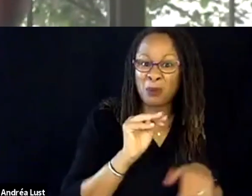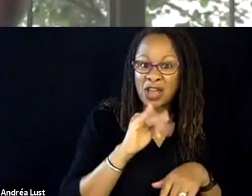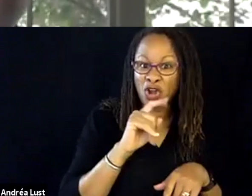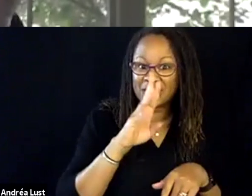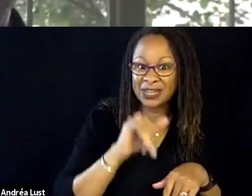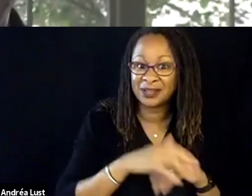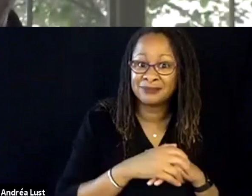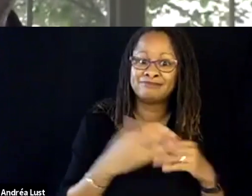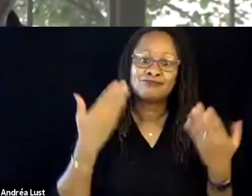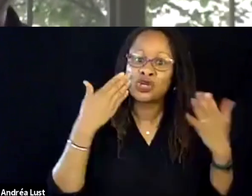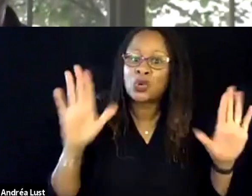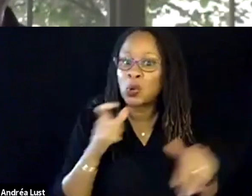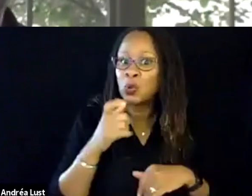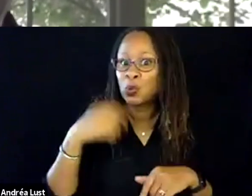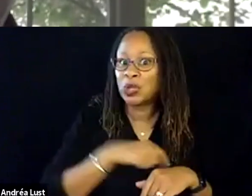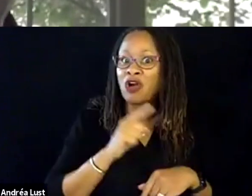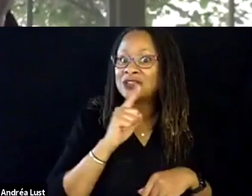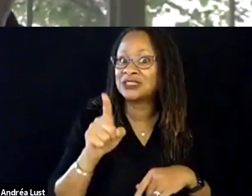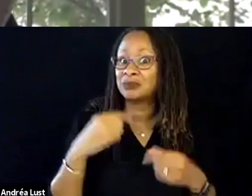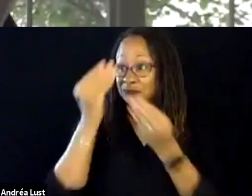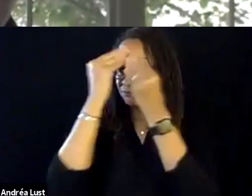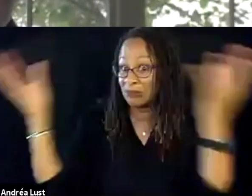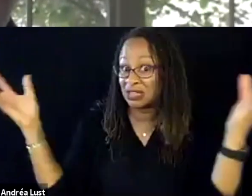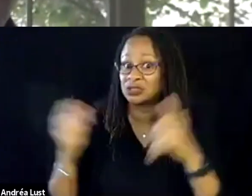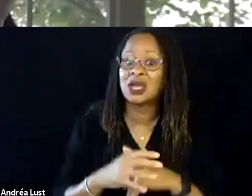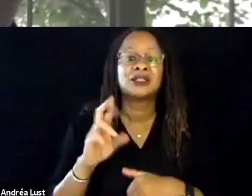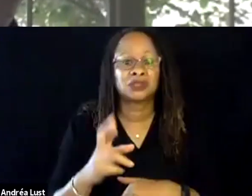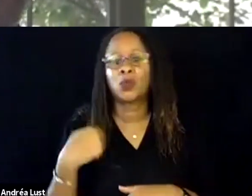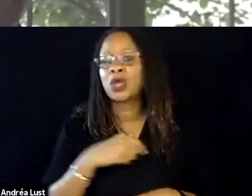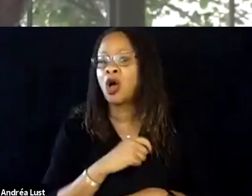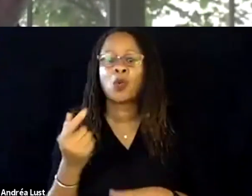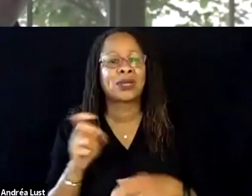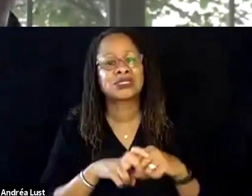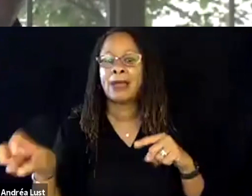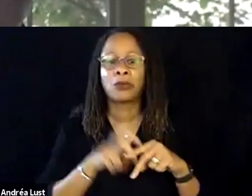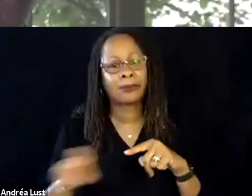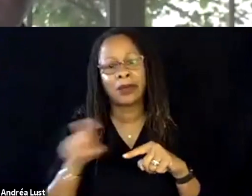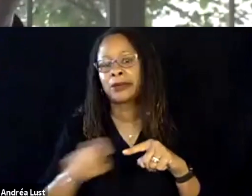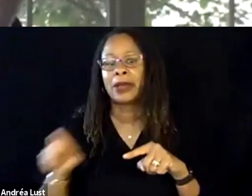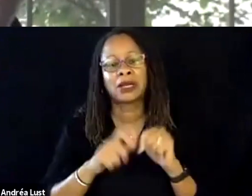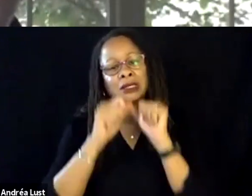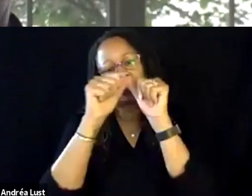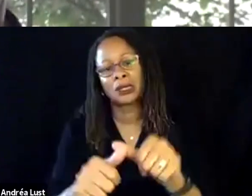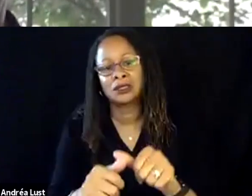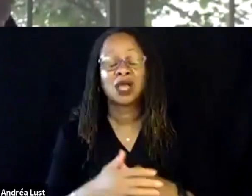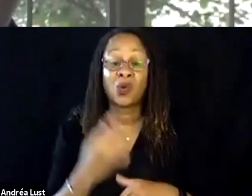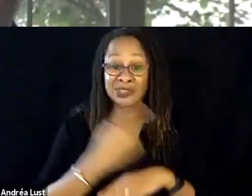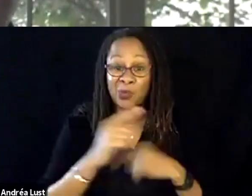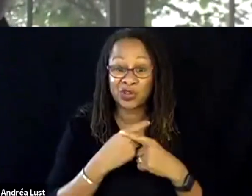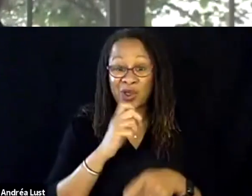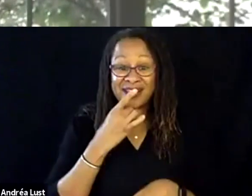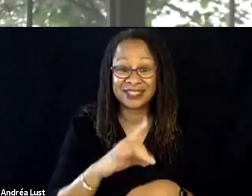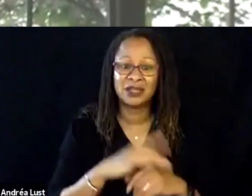who we are unless we tell you. Right, so LGBTQ people have to come out constantly. It's not a one-time thing. You don't just come out one day when you're 18. You come